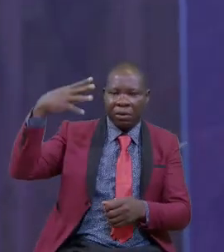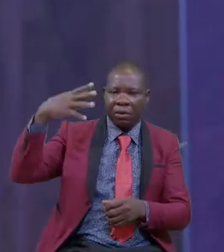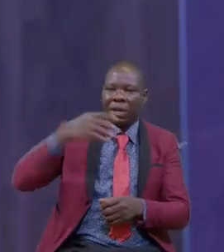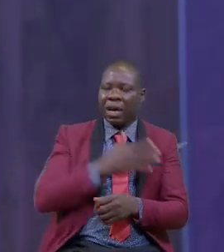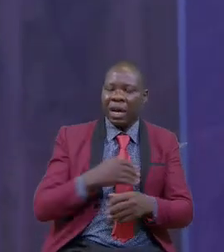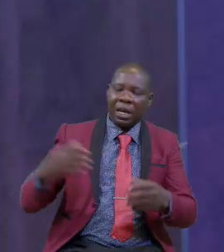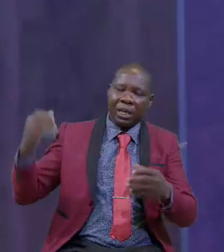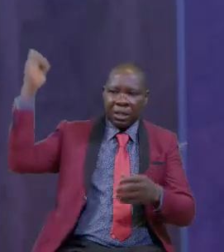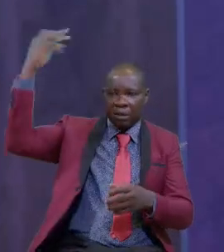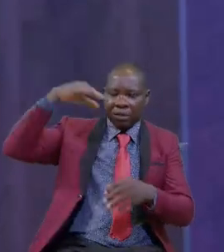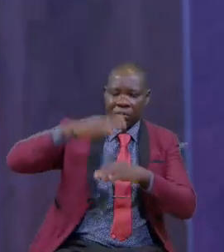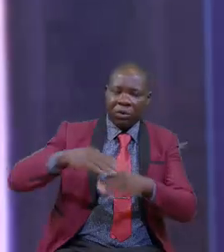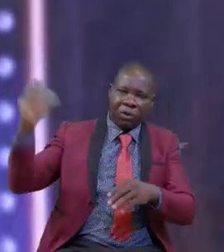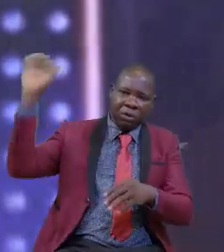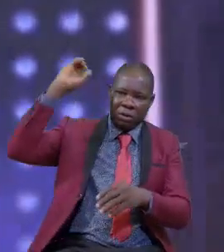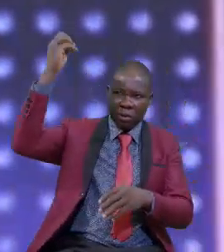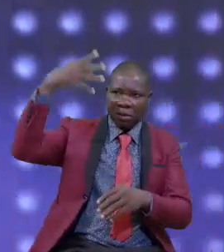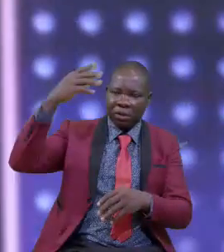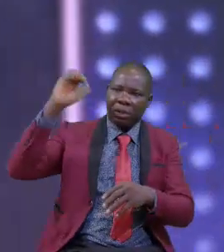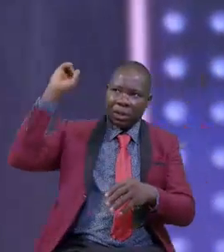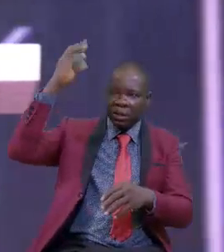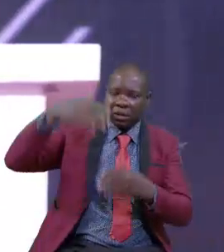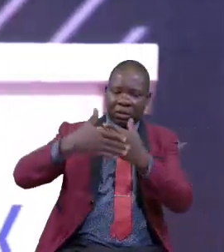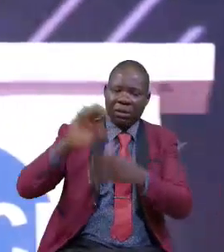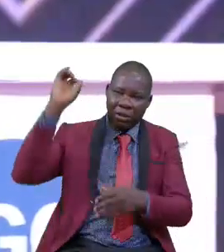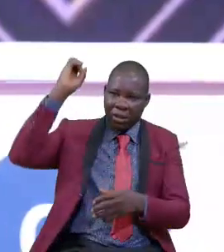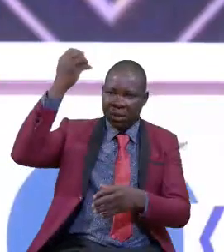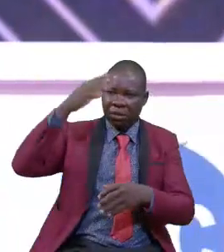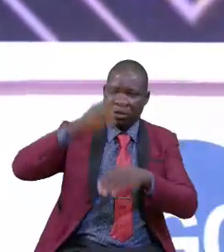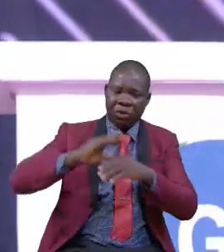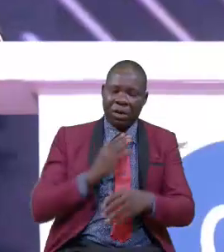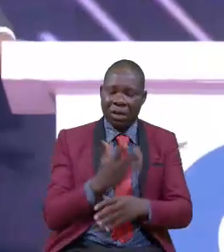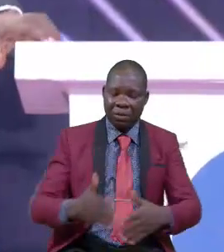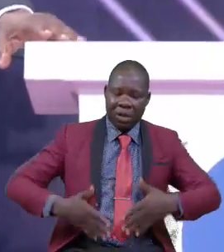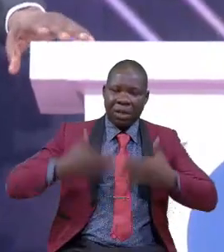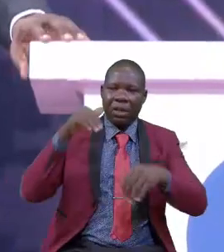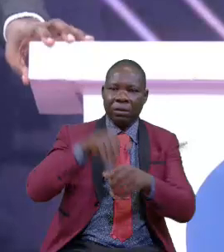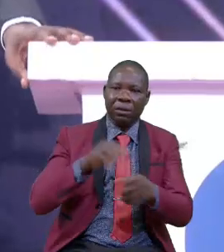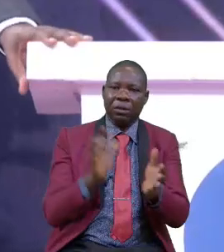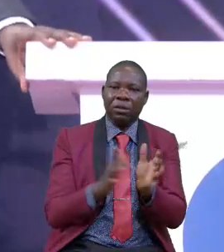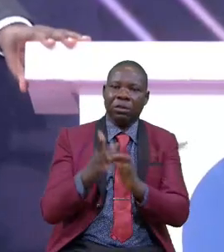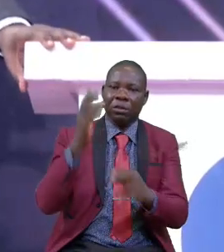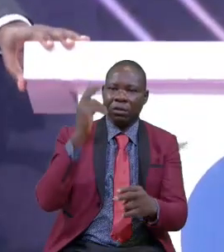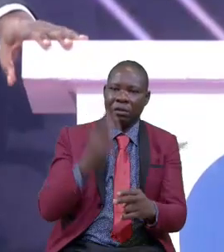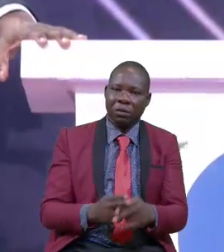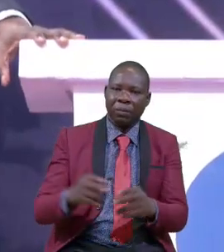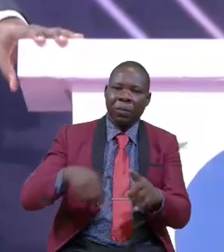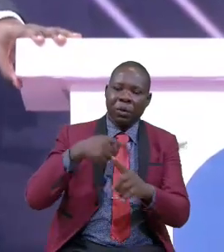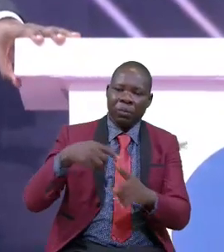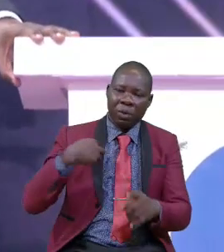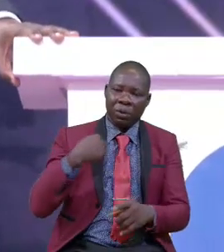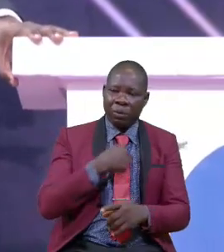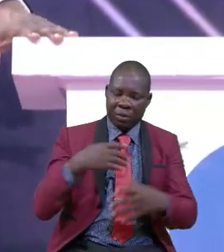our lives in Jesus' name. Amen. Now, when we receive that grace of God,